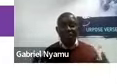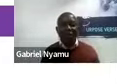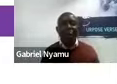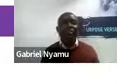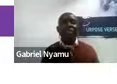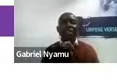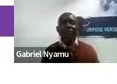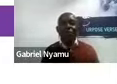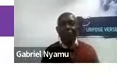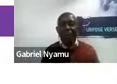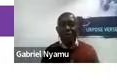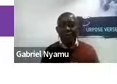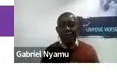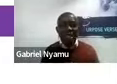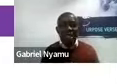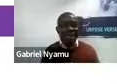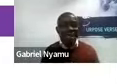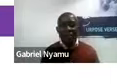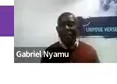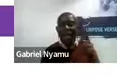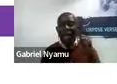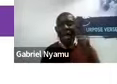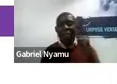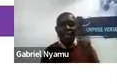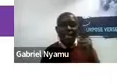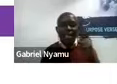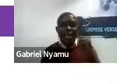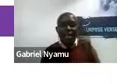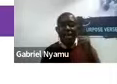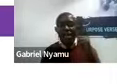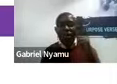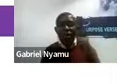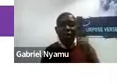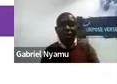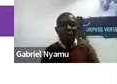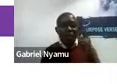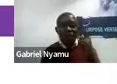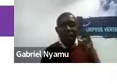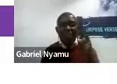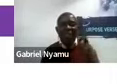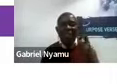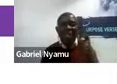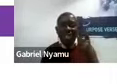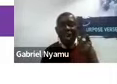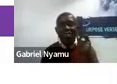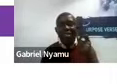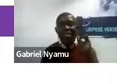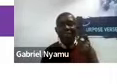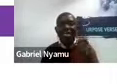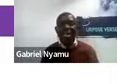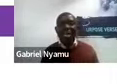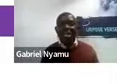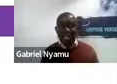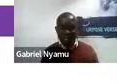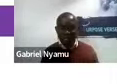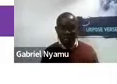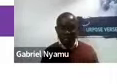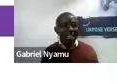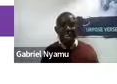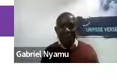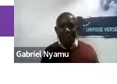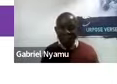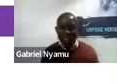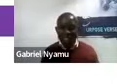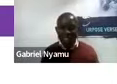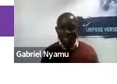say, from today moving forward, maybe the cup says, the role of the purpose of this cup is to start digging.